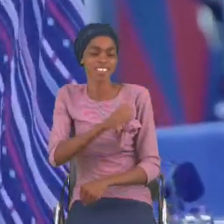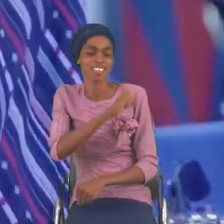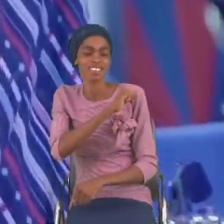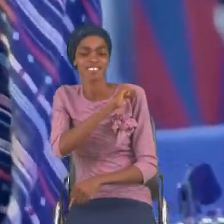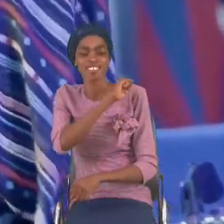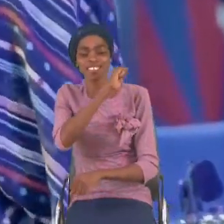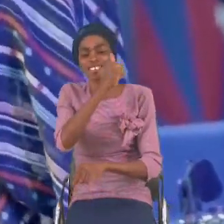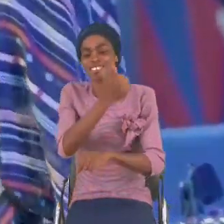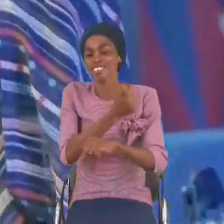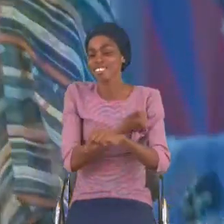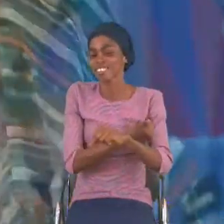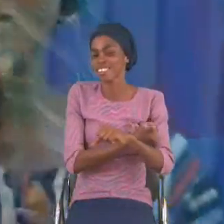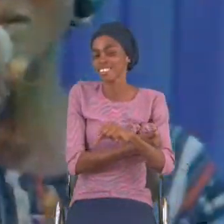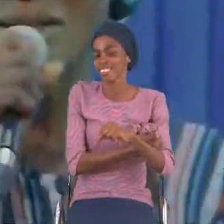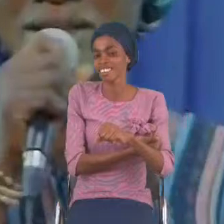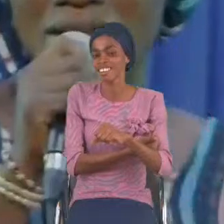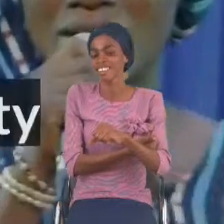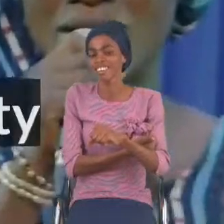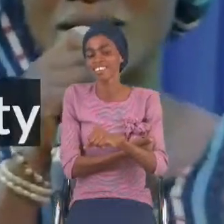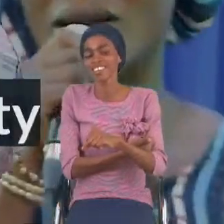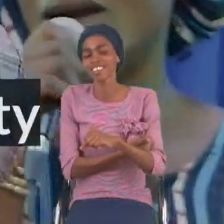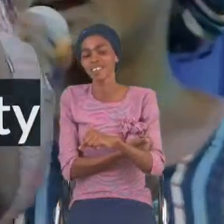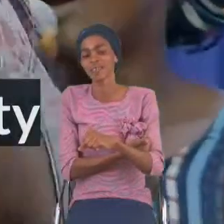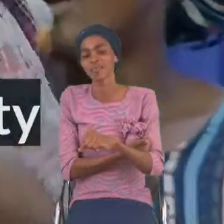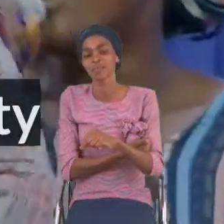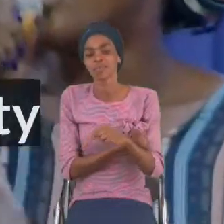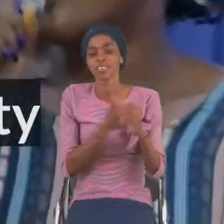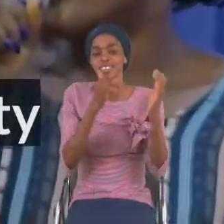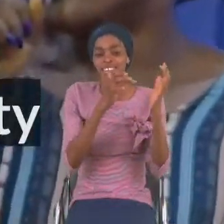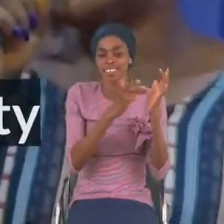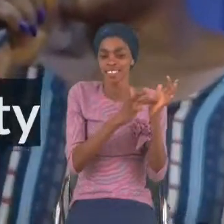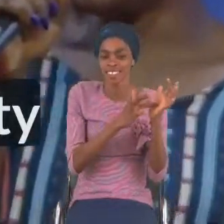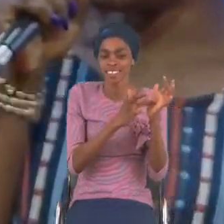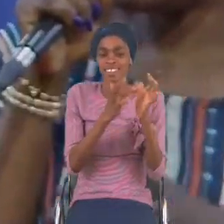established authority. I say Jesus,